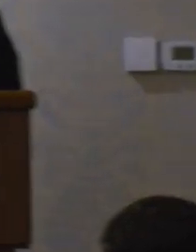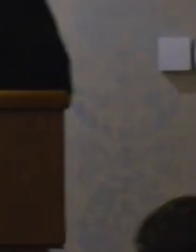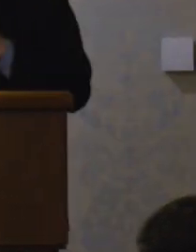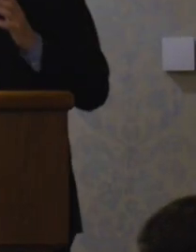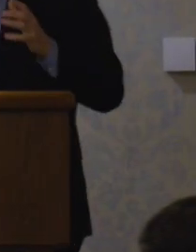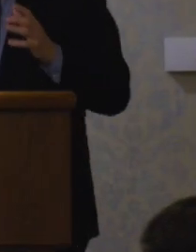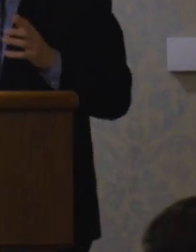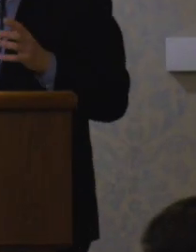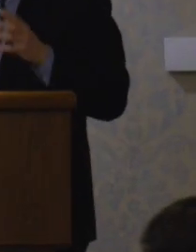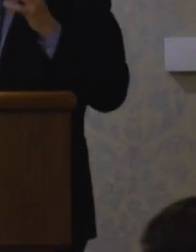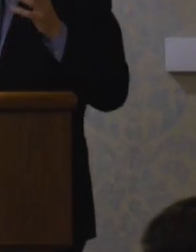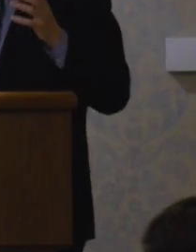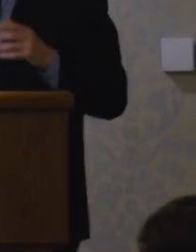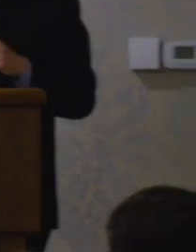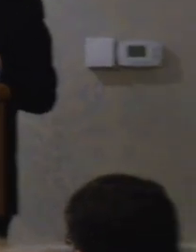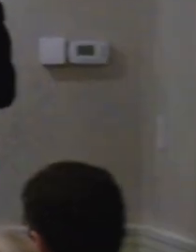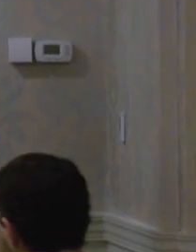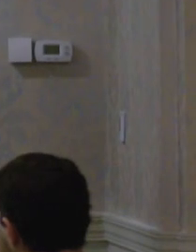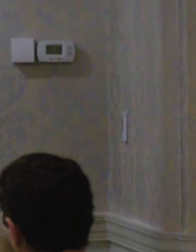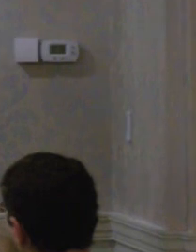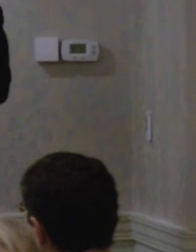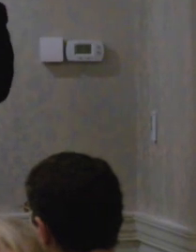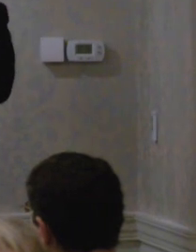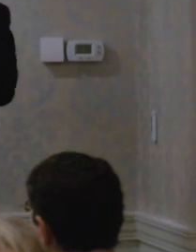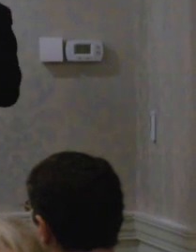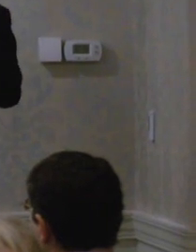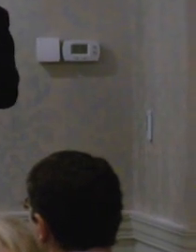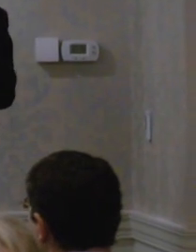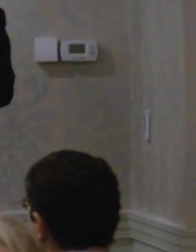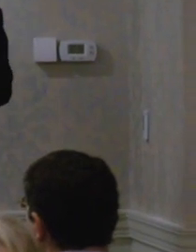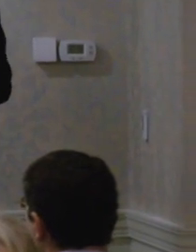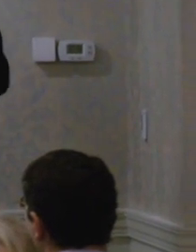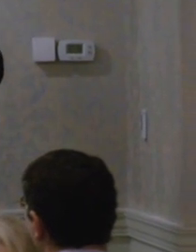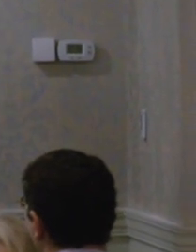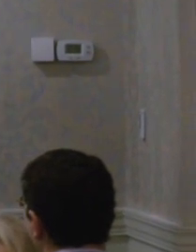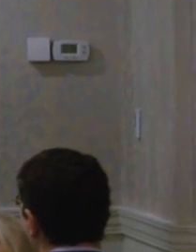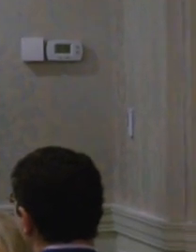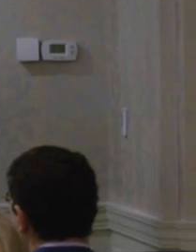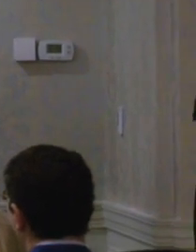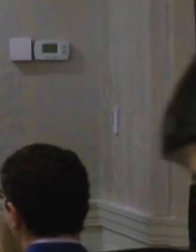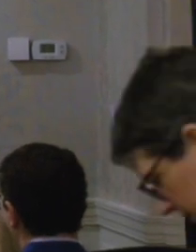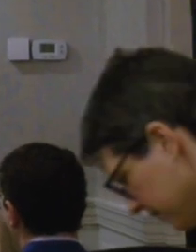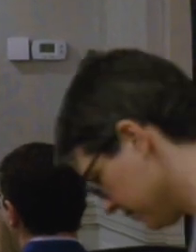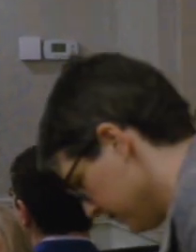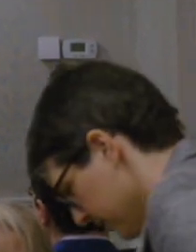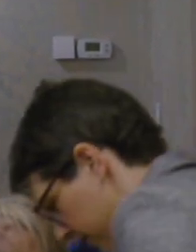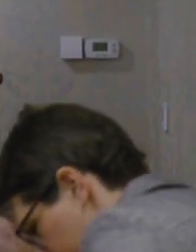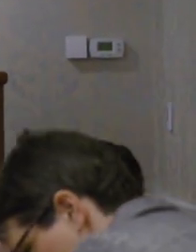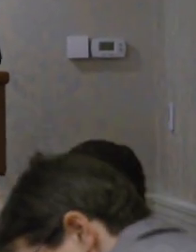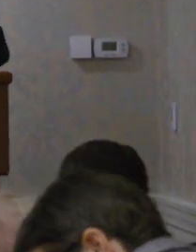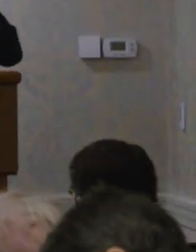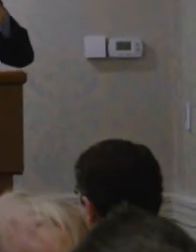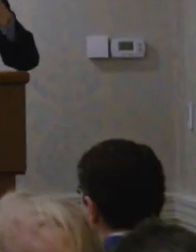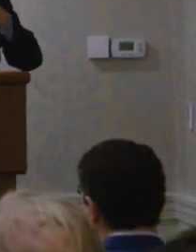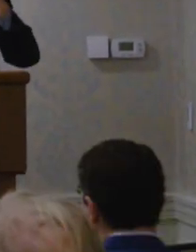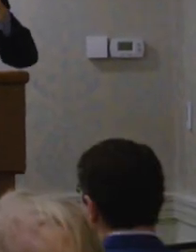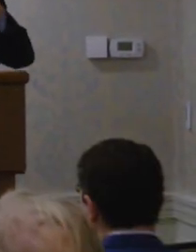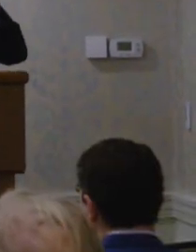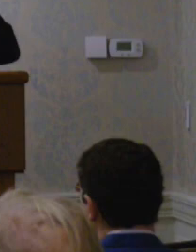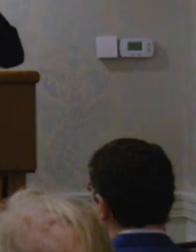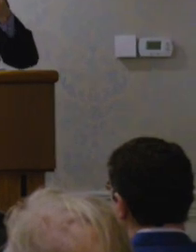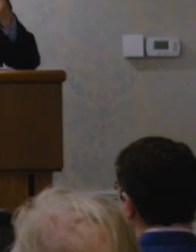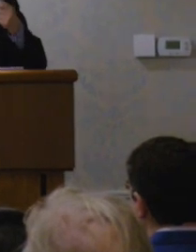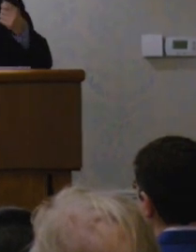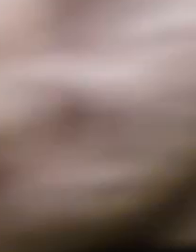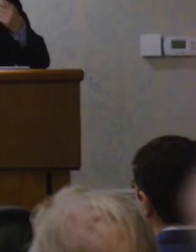year, students can learn between 0.2 and nearly a full standard deviation more when they're working with a